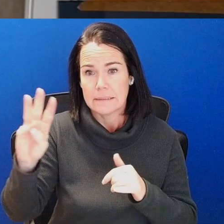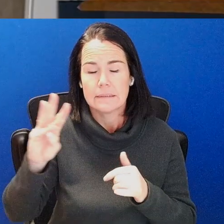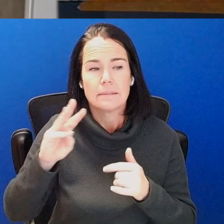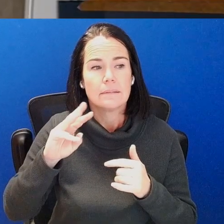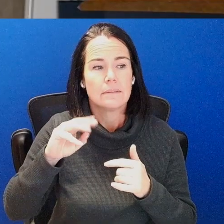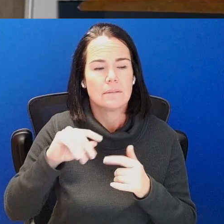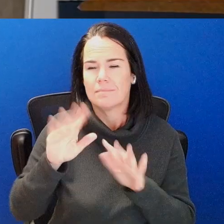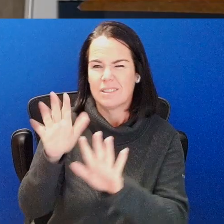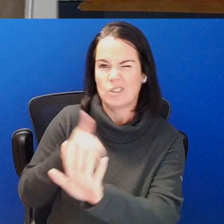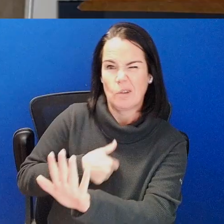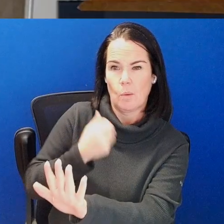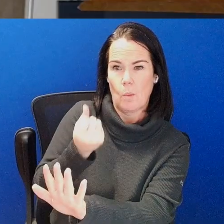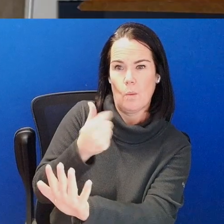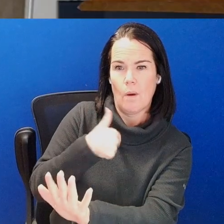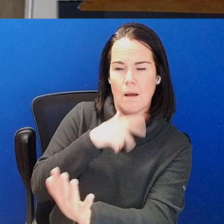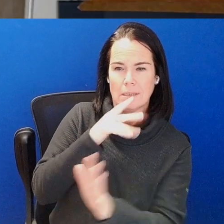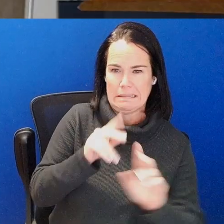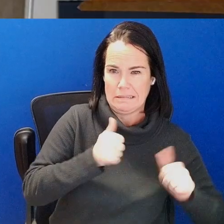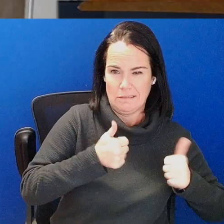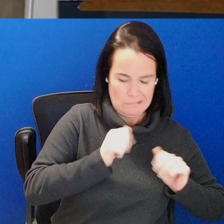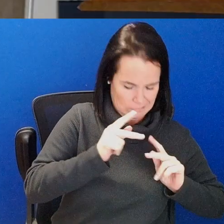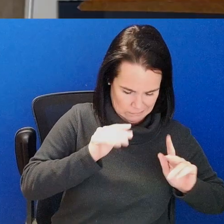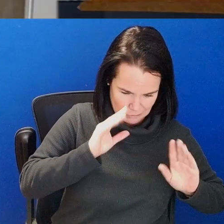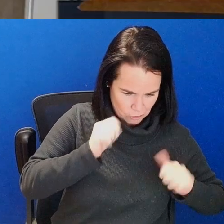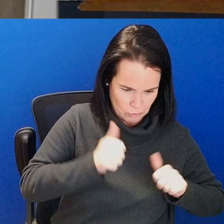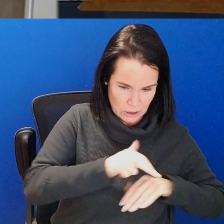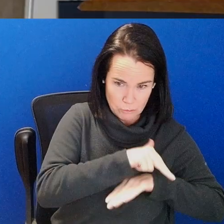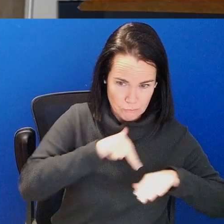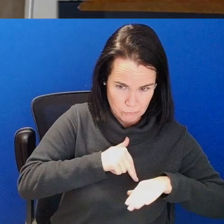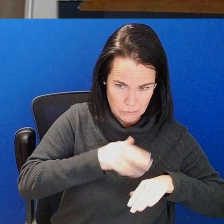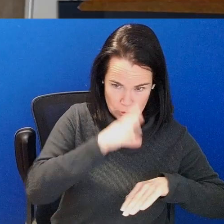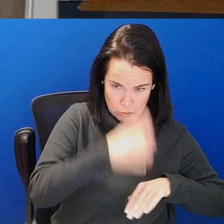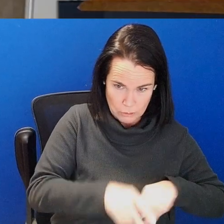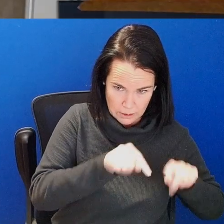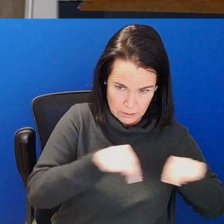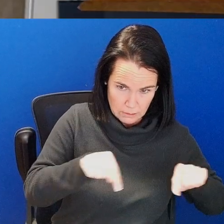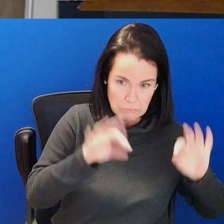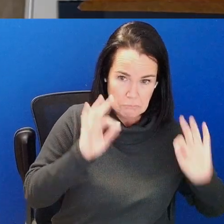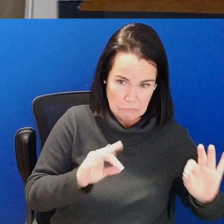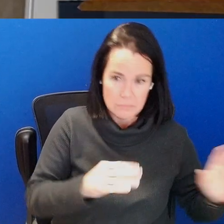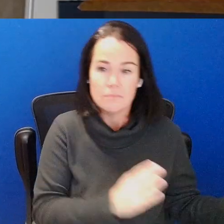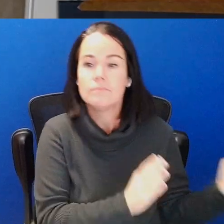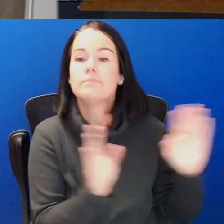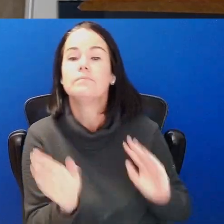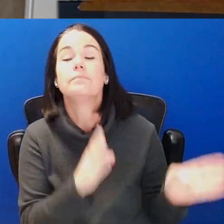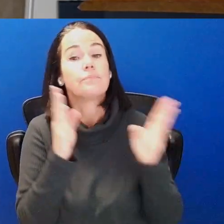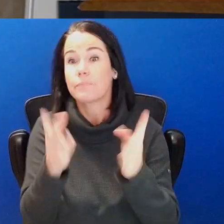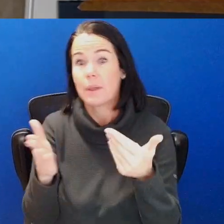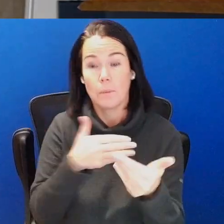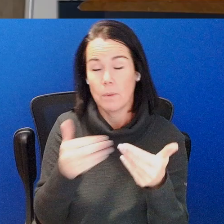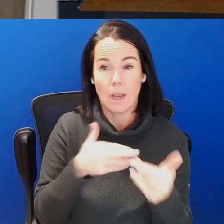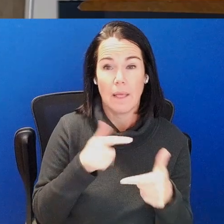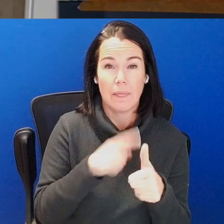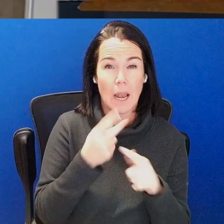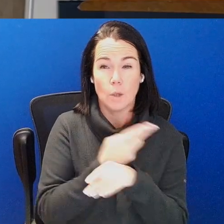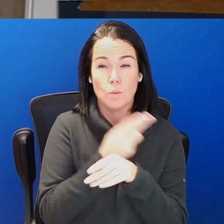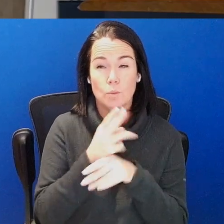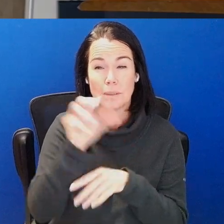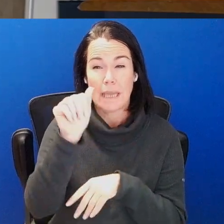excuse me, sorry, I need to focus while I try to put down a straight line. There we go. And then I was in